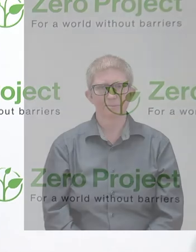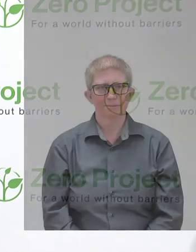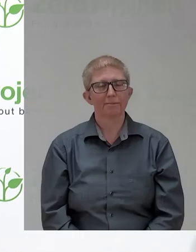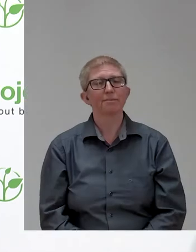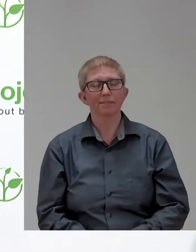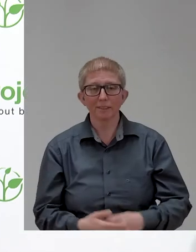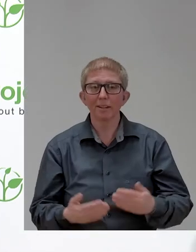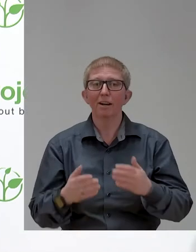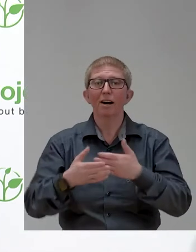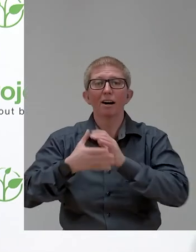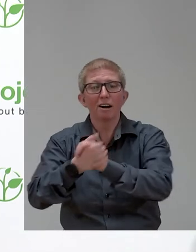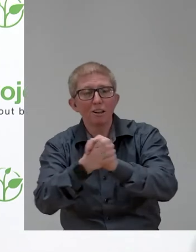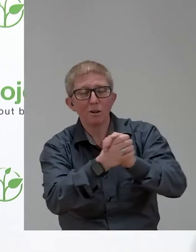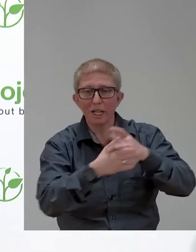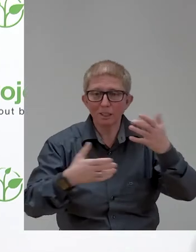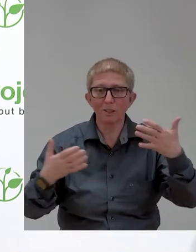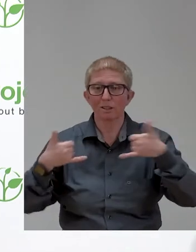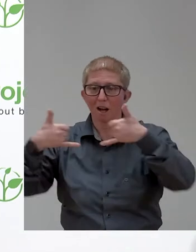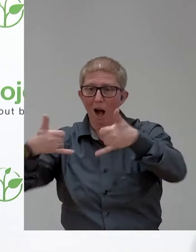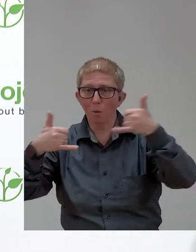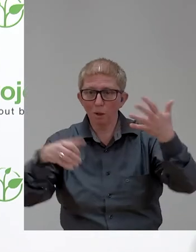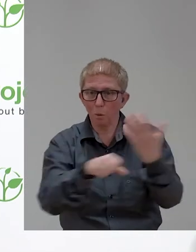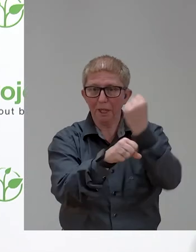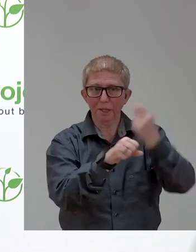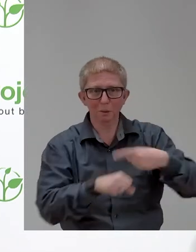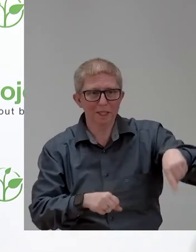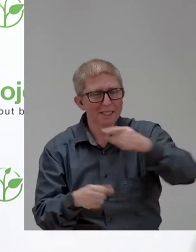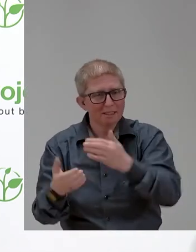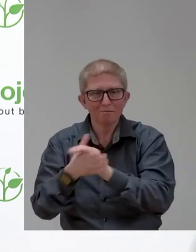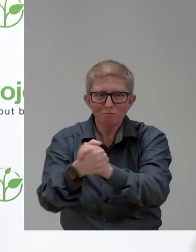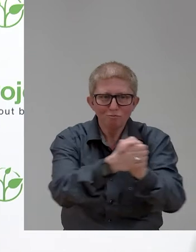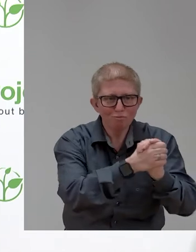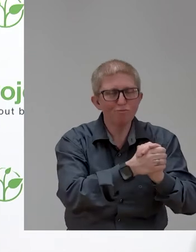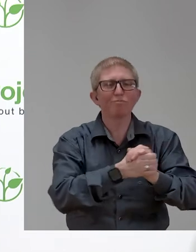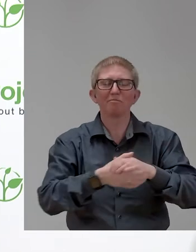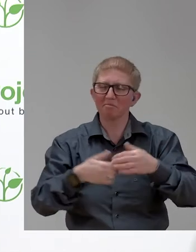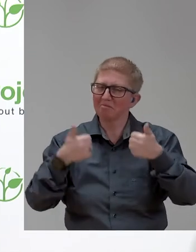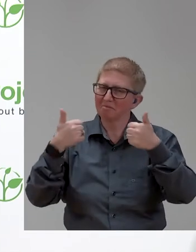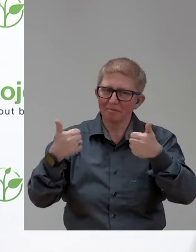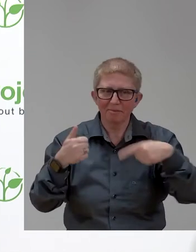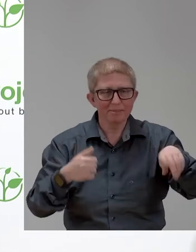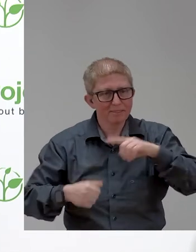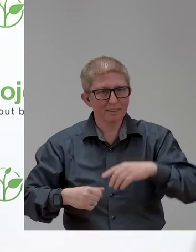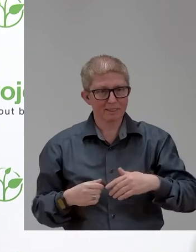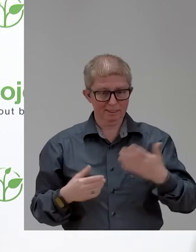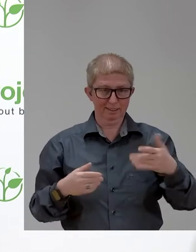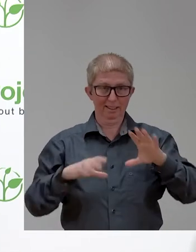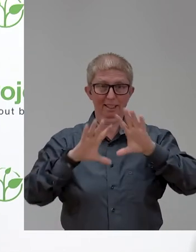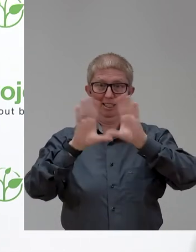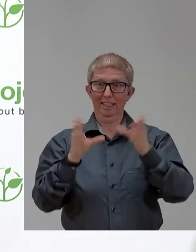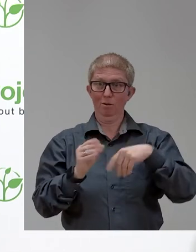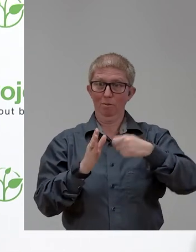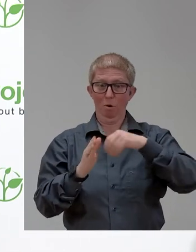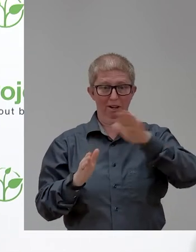Congratulations to all our winners. Well deserved and really, really appreciated by the whole Zero Project Network.